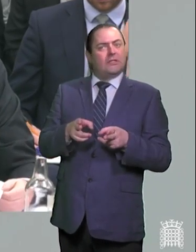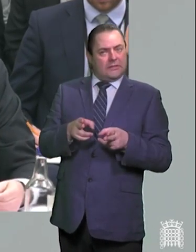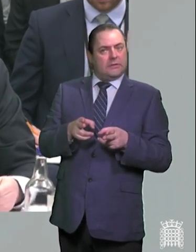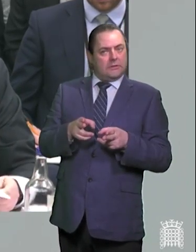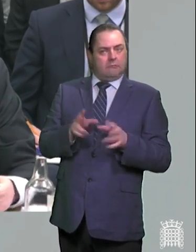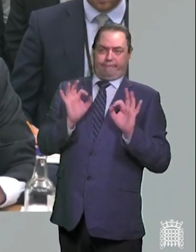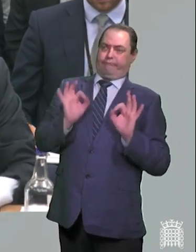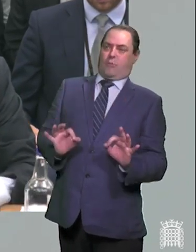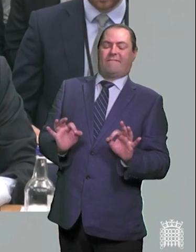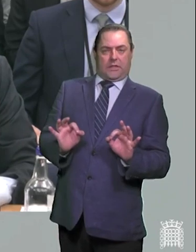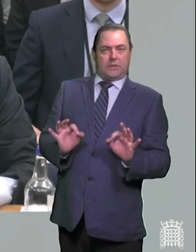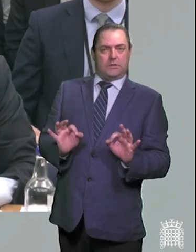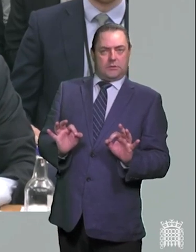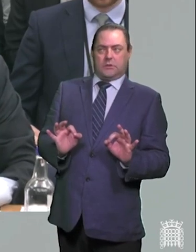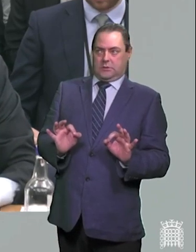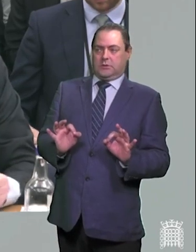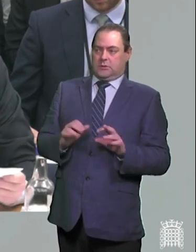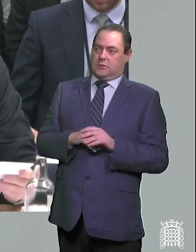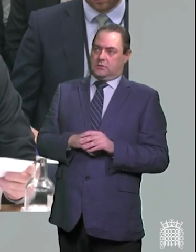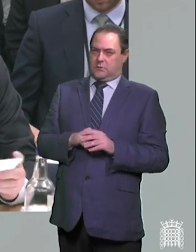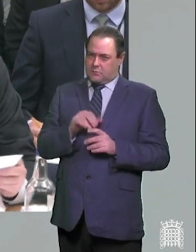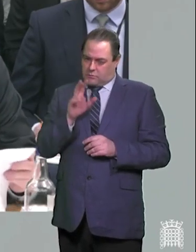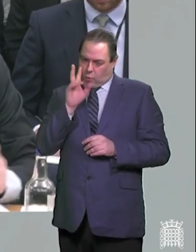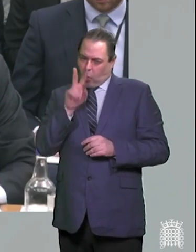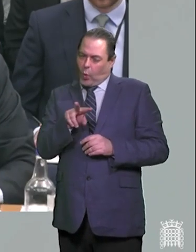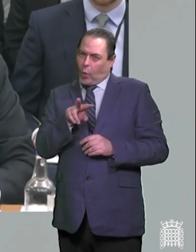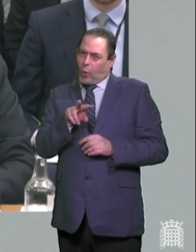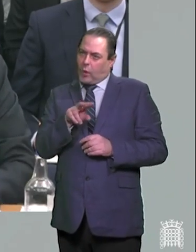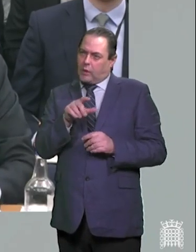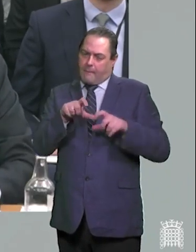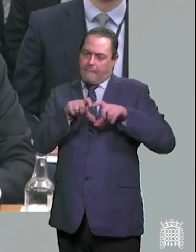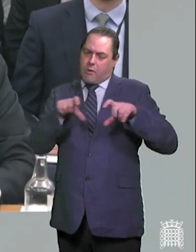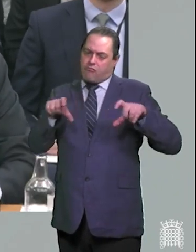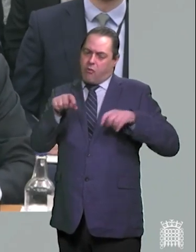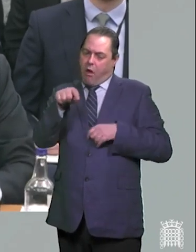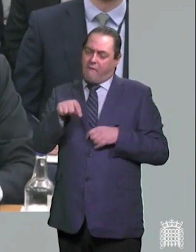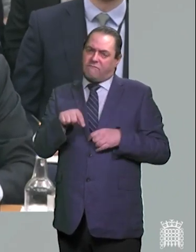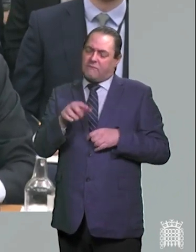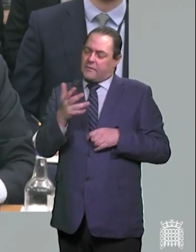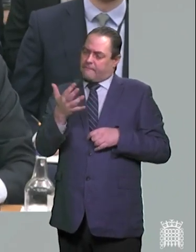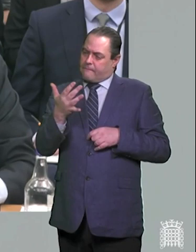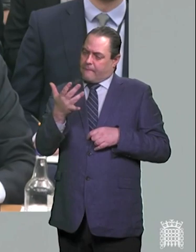maintained perfect social distancing within number 10. And if you look at paragraph, hang